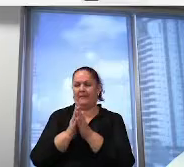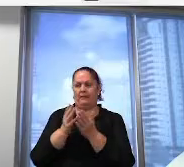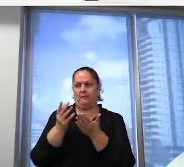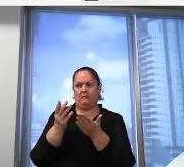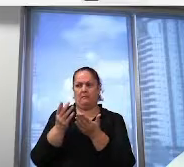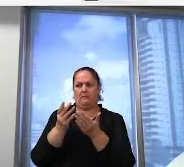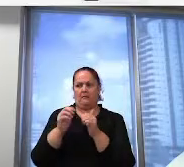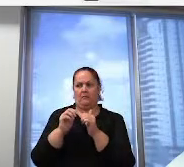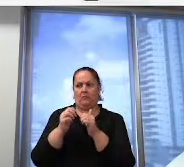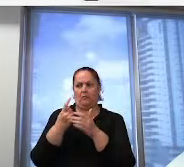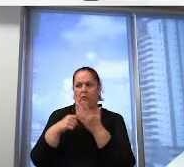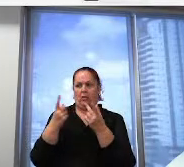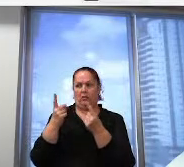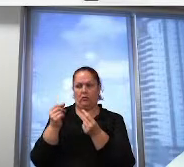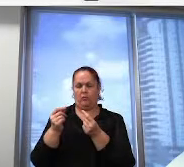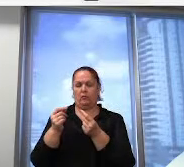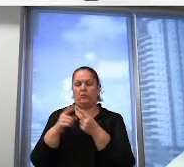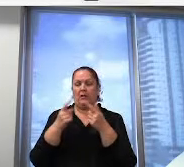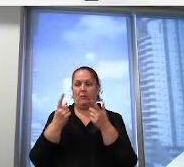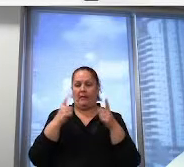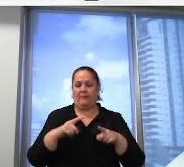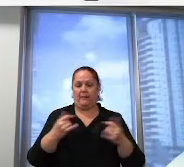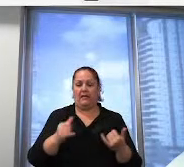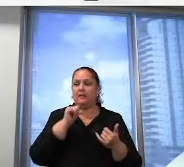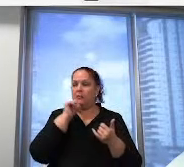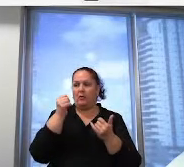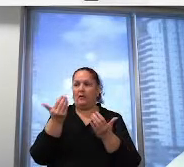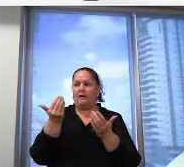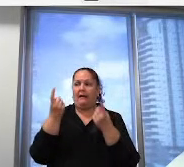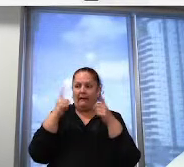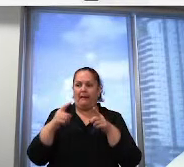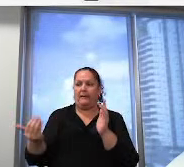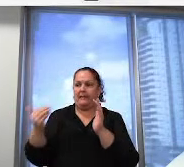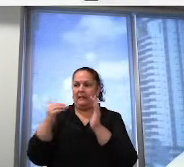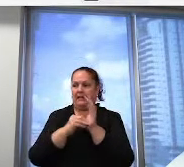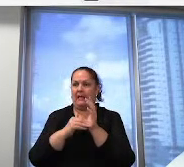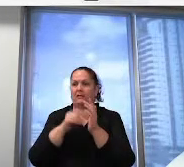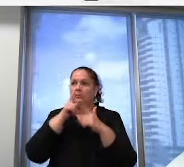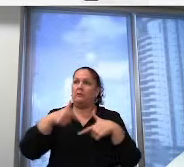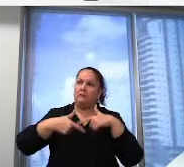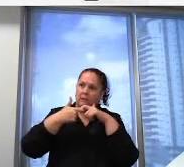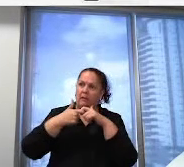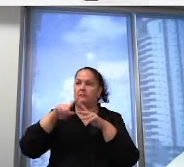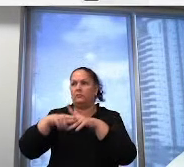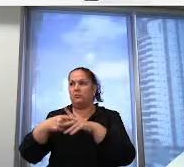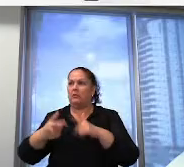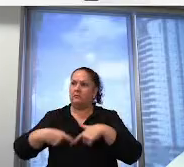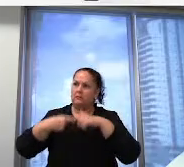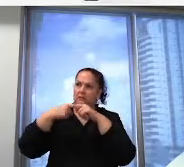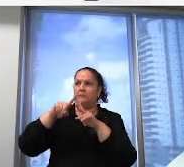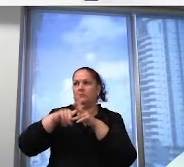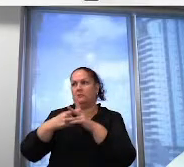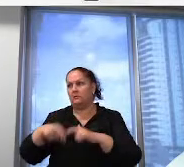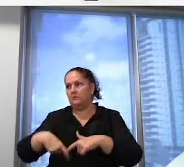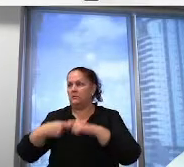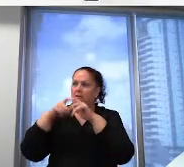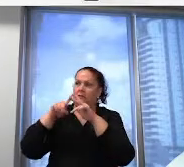What measures will you take that what's happening now will not occur, that you're stopping the projects, or